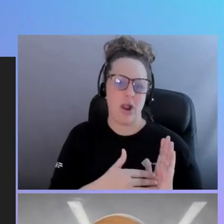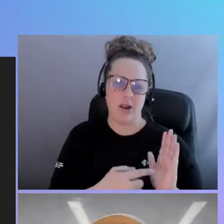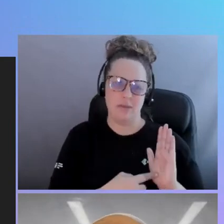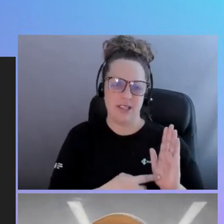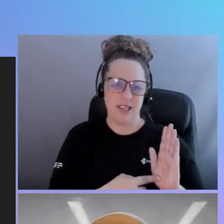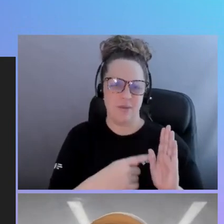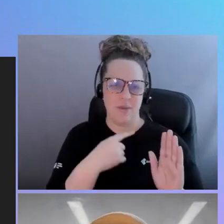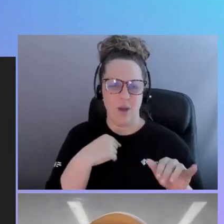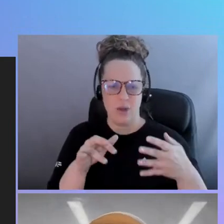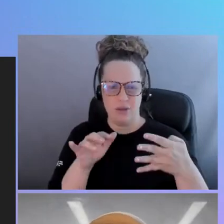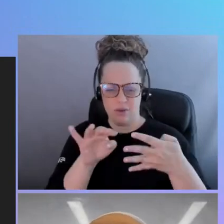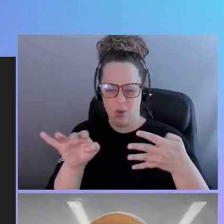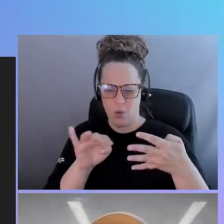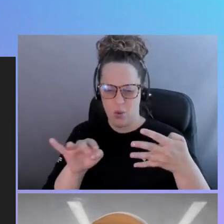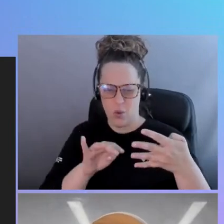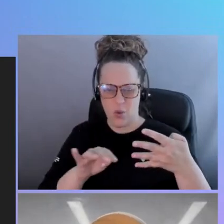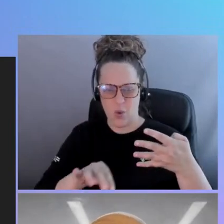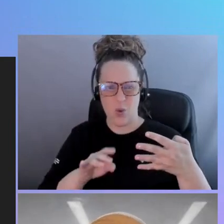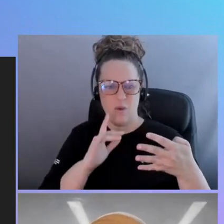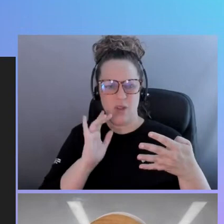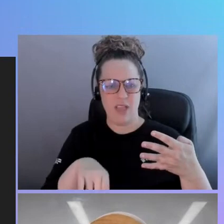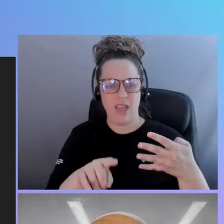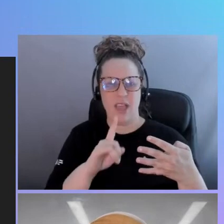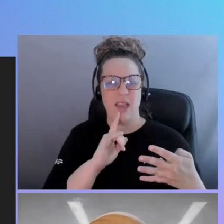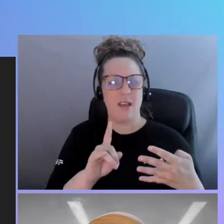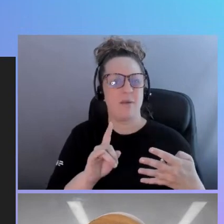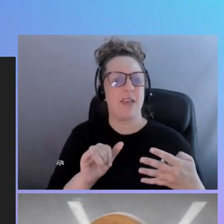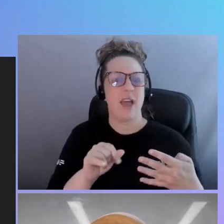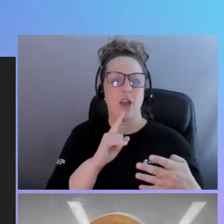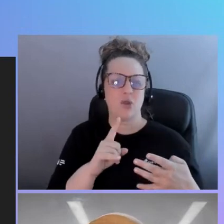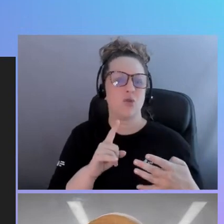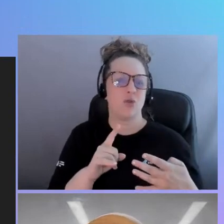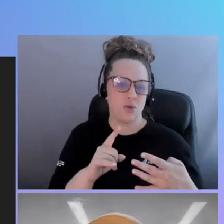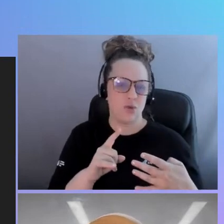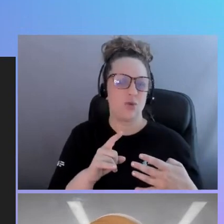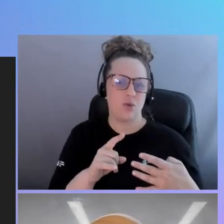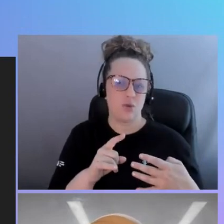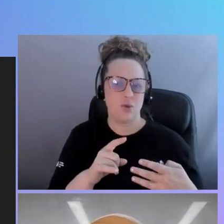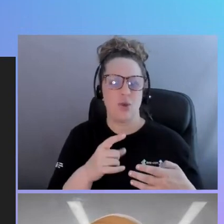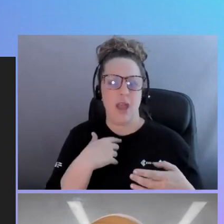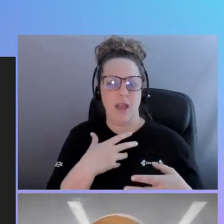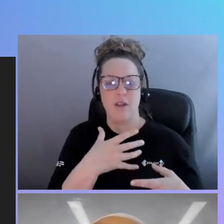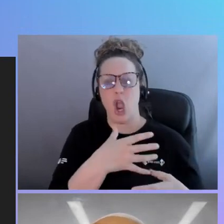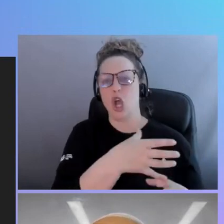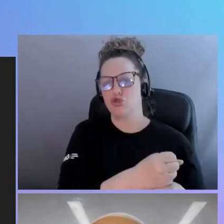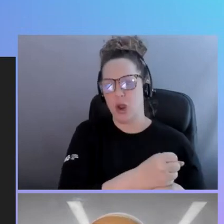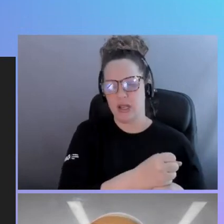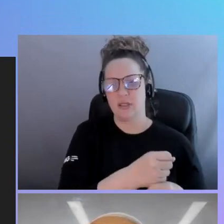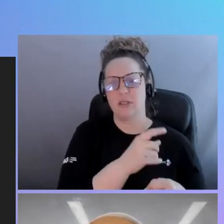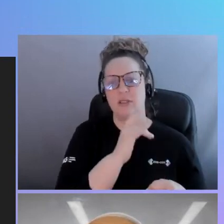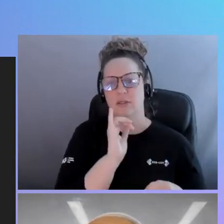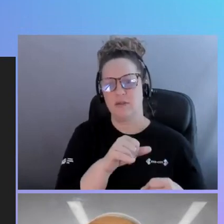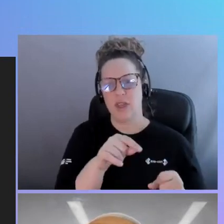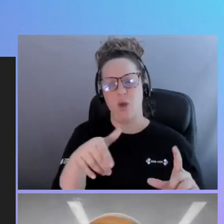looked, but basically the idea is you can define constraints or relations between views.